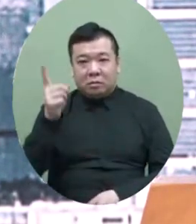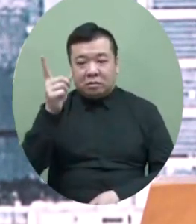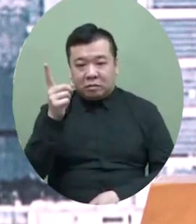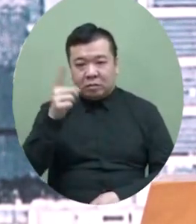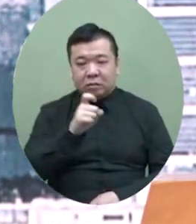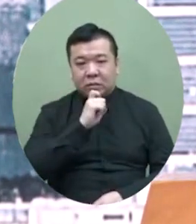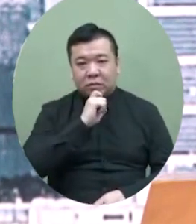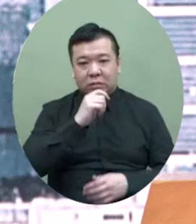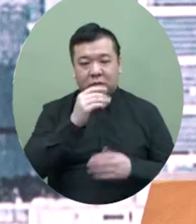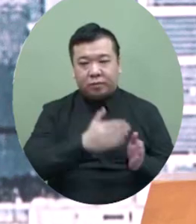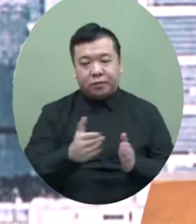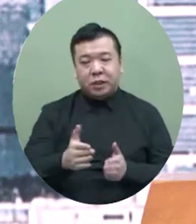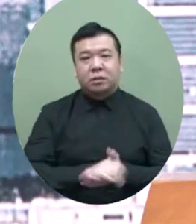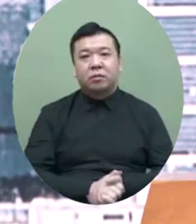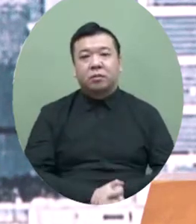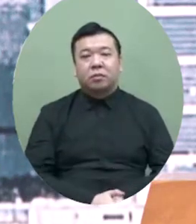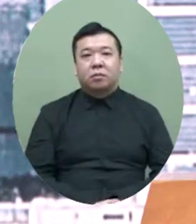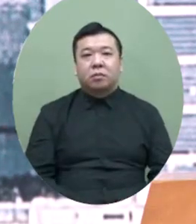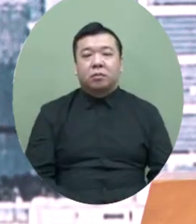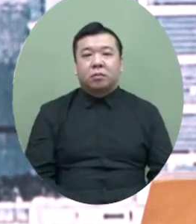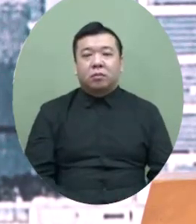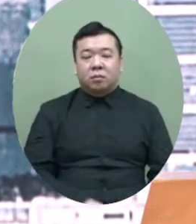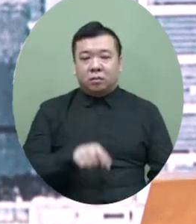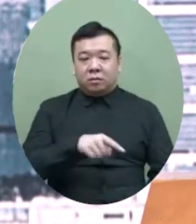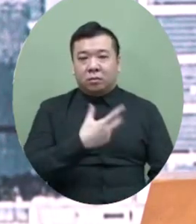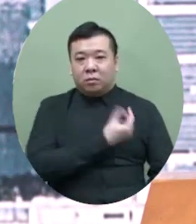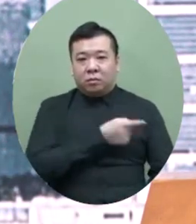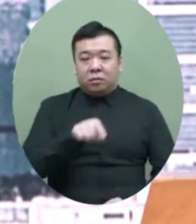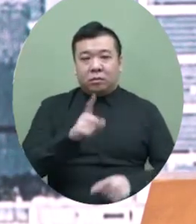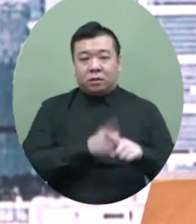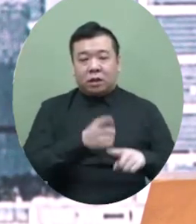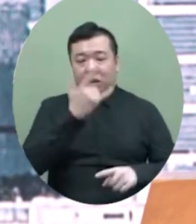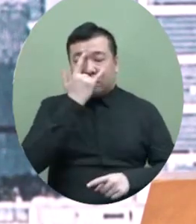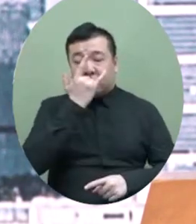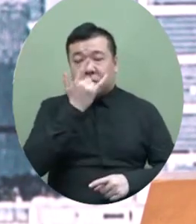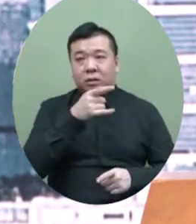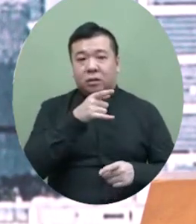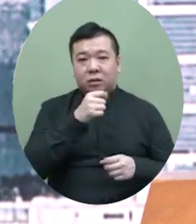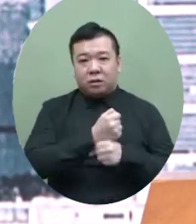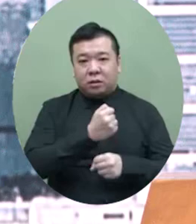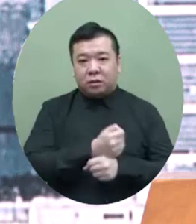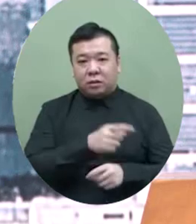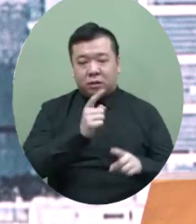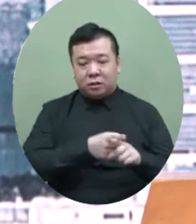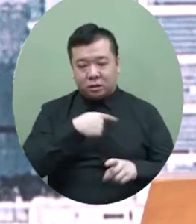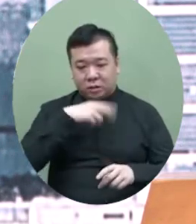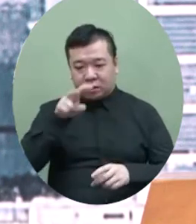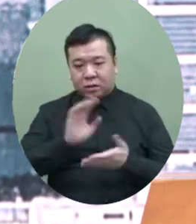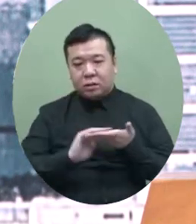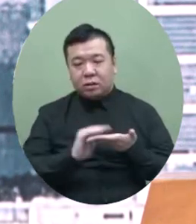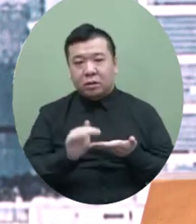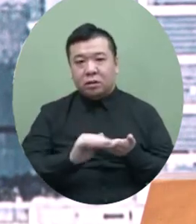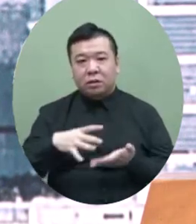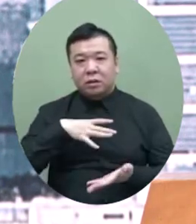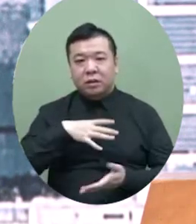manufactured in Germany. So we have to watch the situation very carefully. But since we have a contract to buy, and I hope that all the